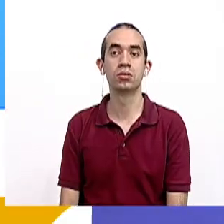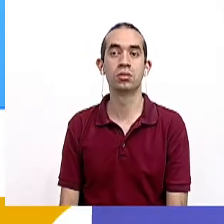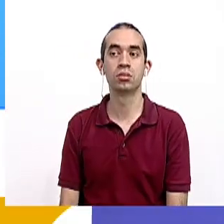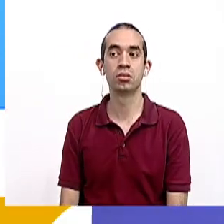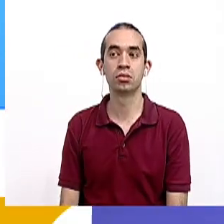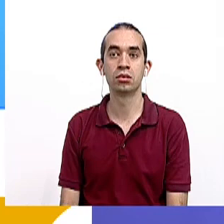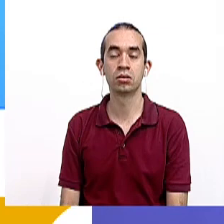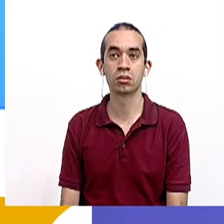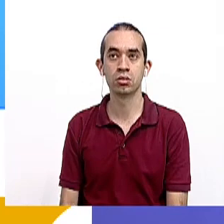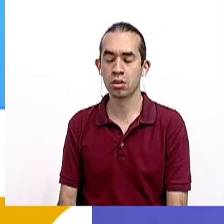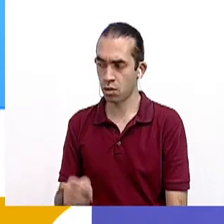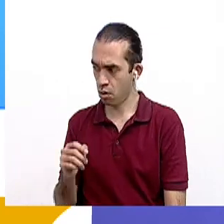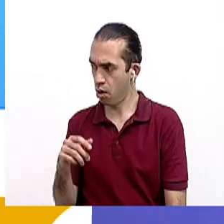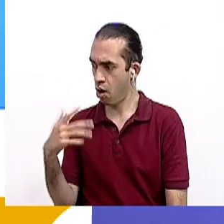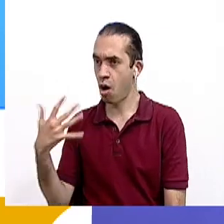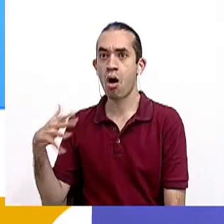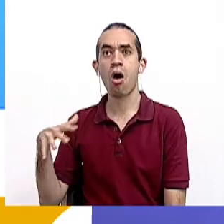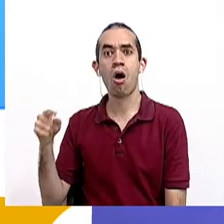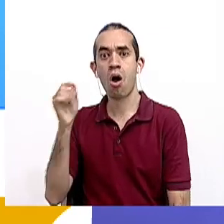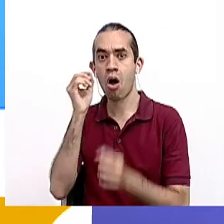my God, look at that.